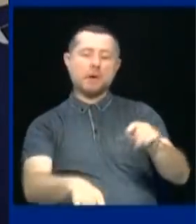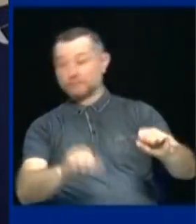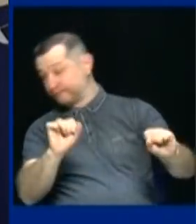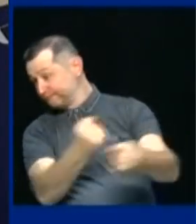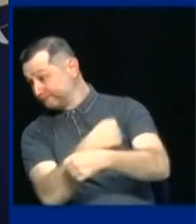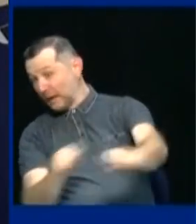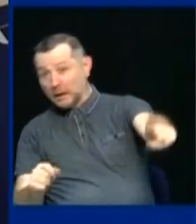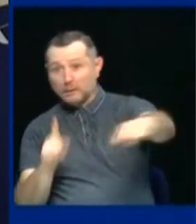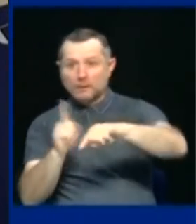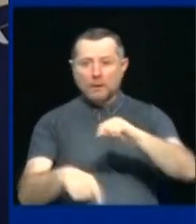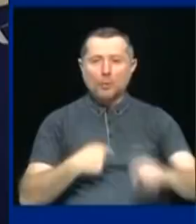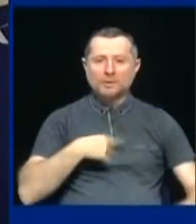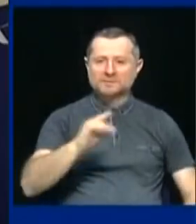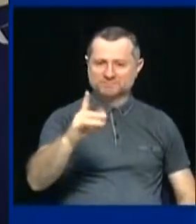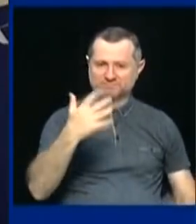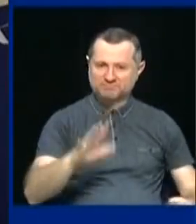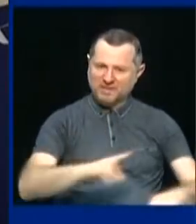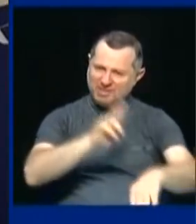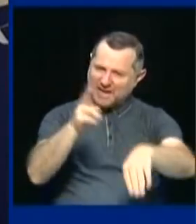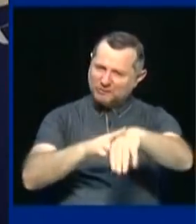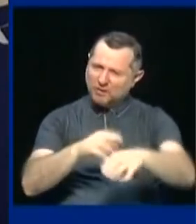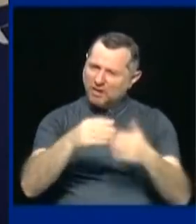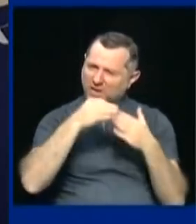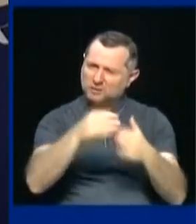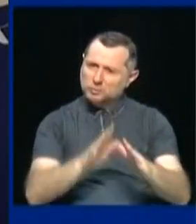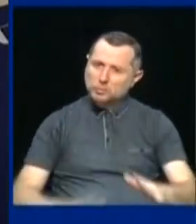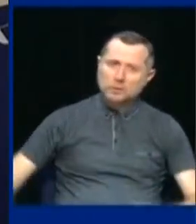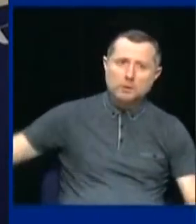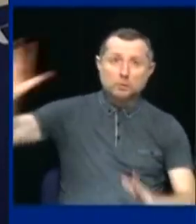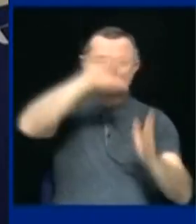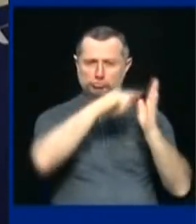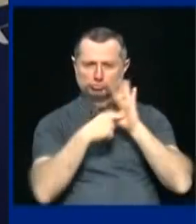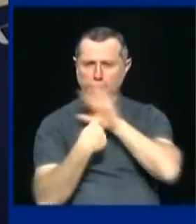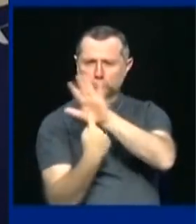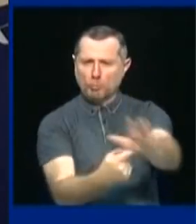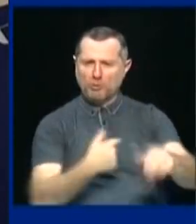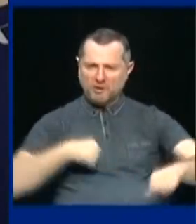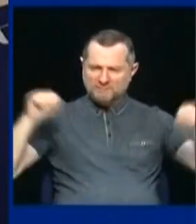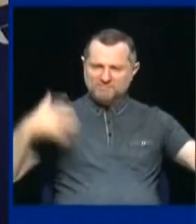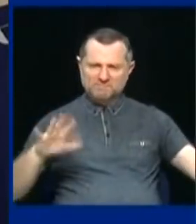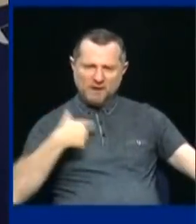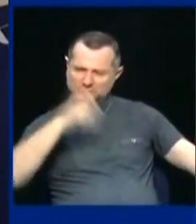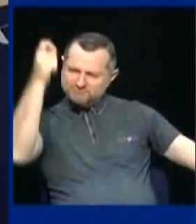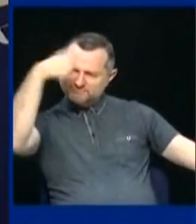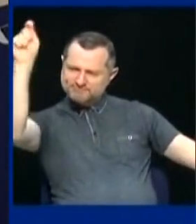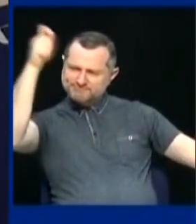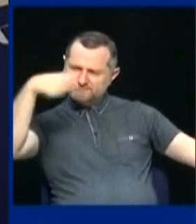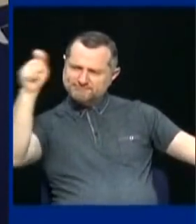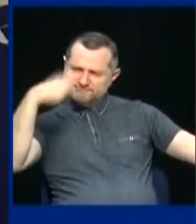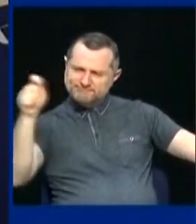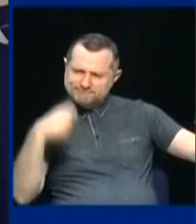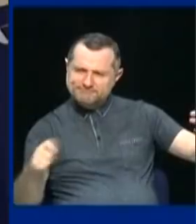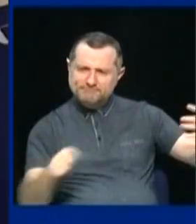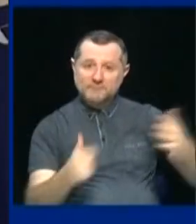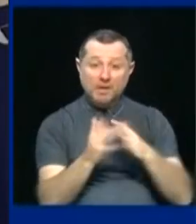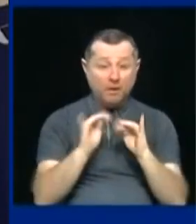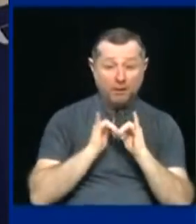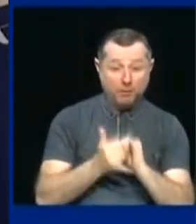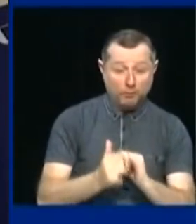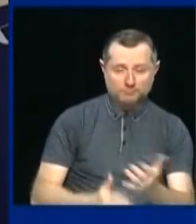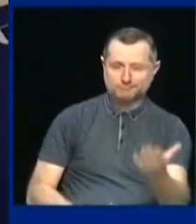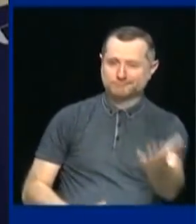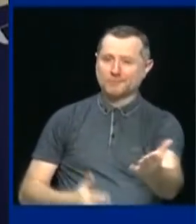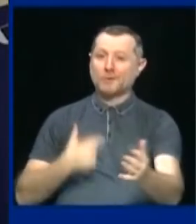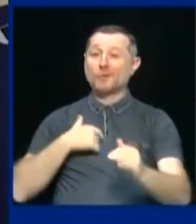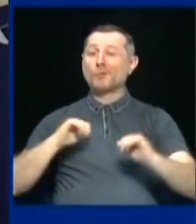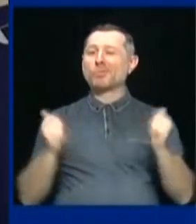forward. And how you did it is what's most important. You did it together, not as black New